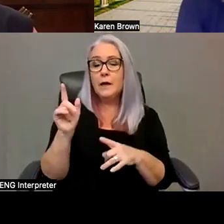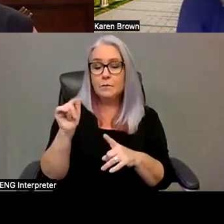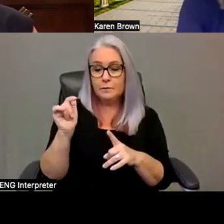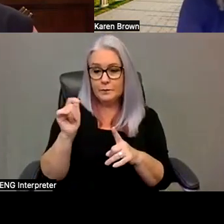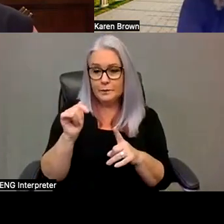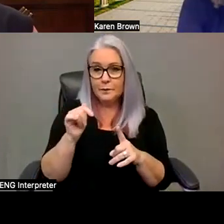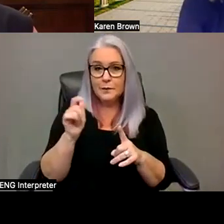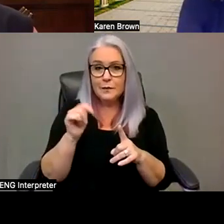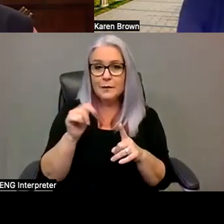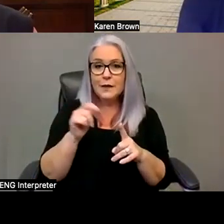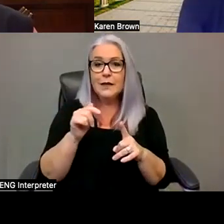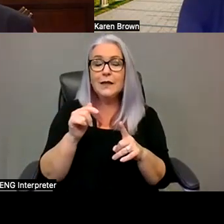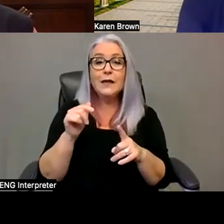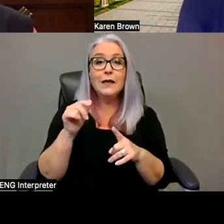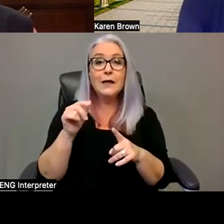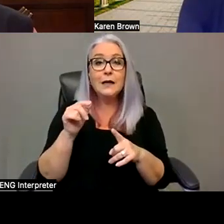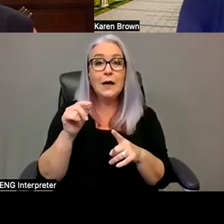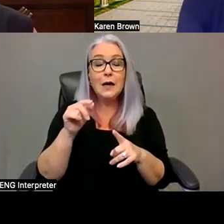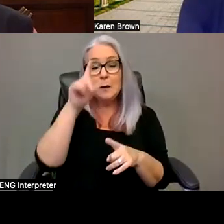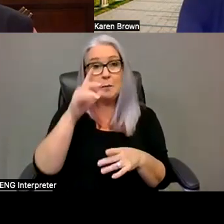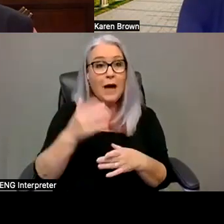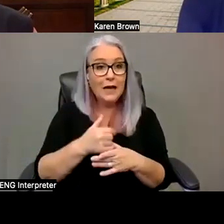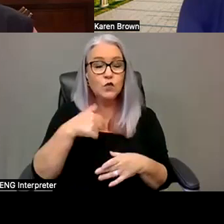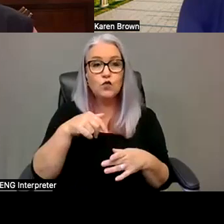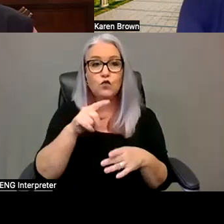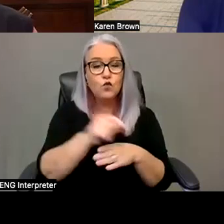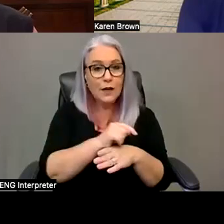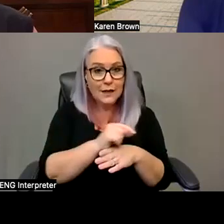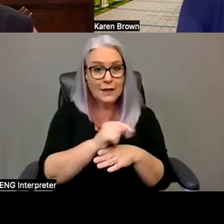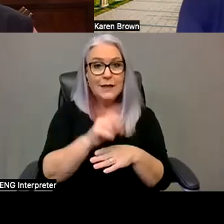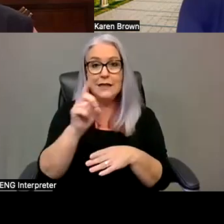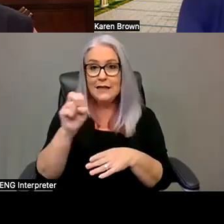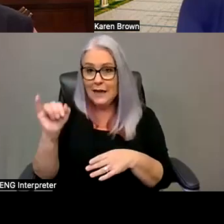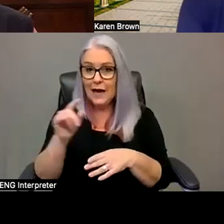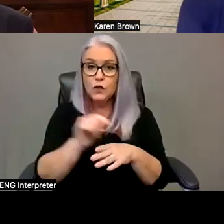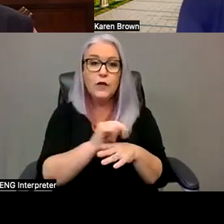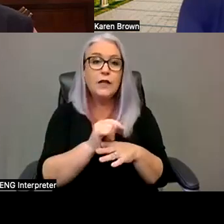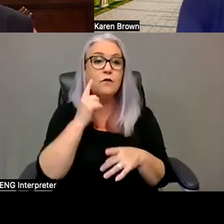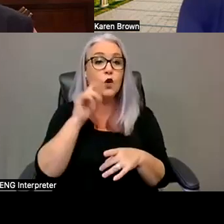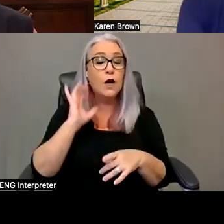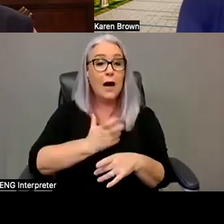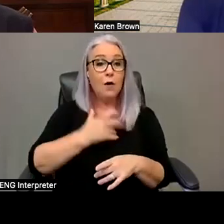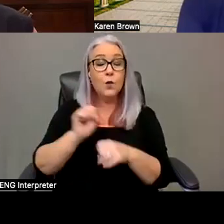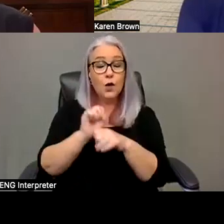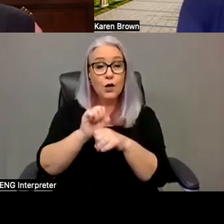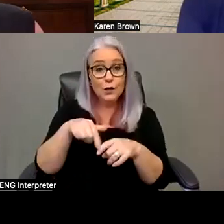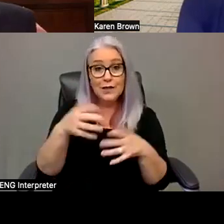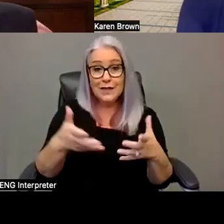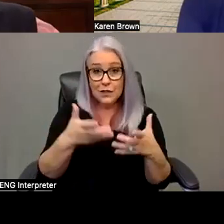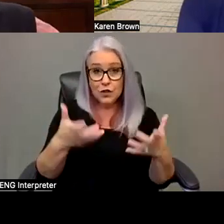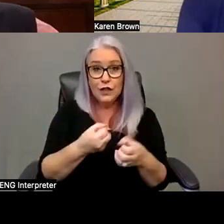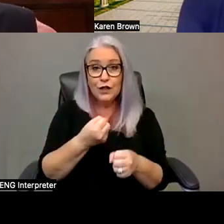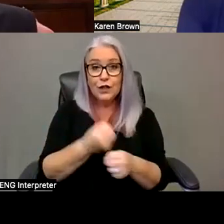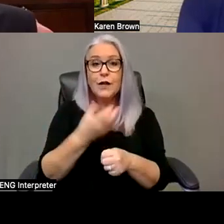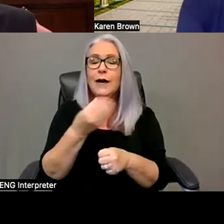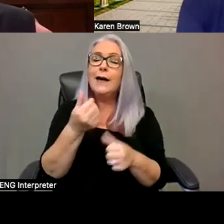implicit bias training that we had for our employees this year, along with the other river towns. Every